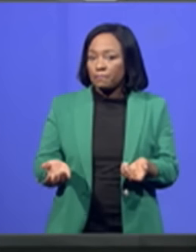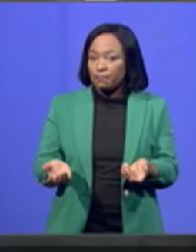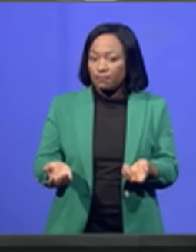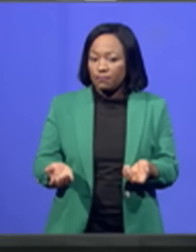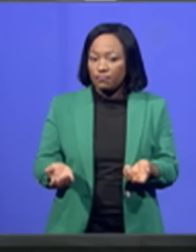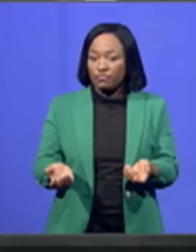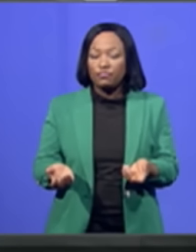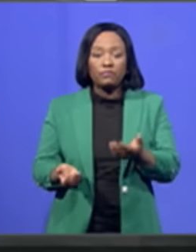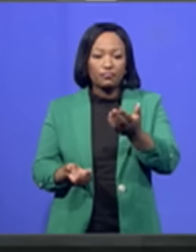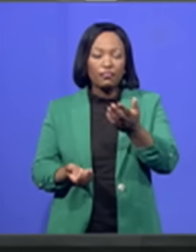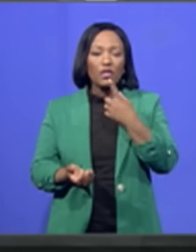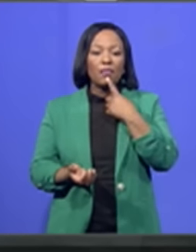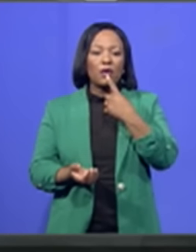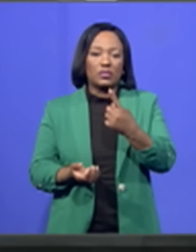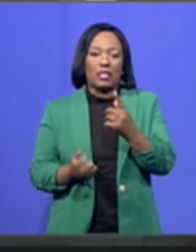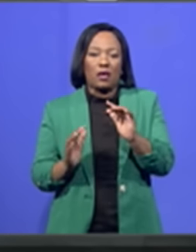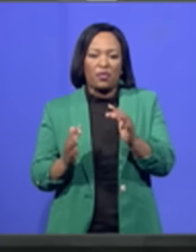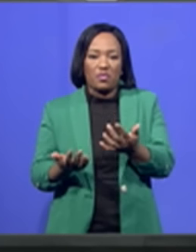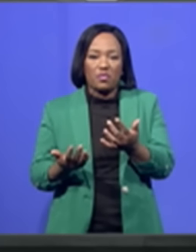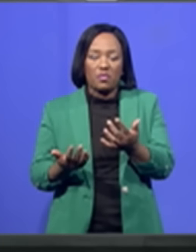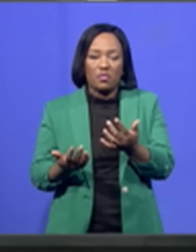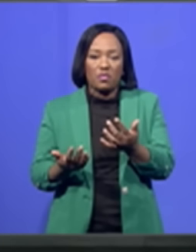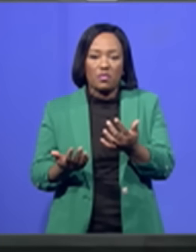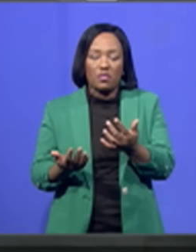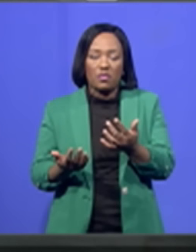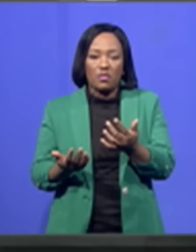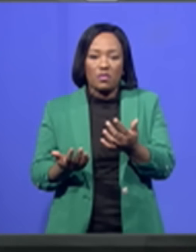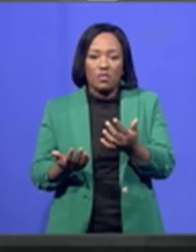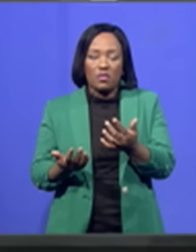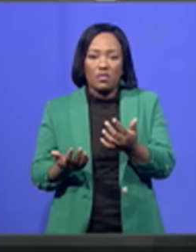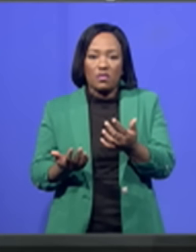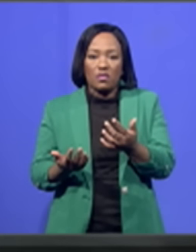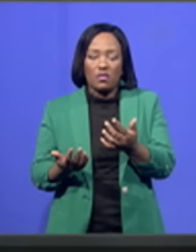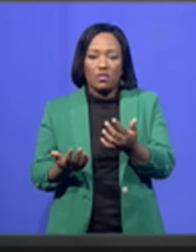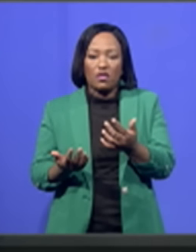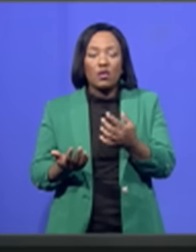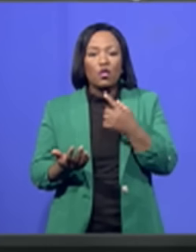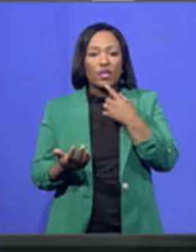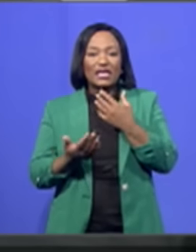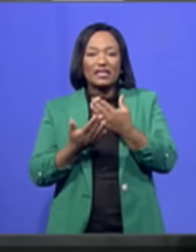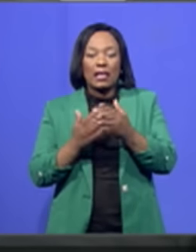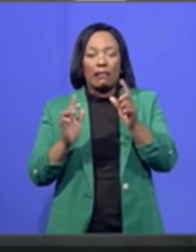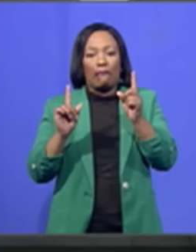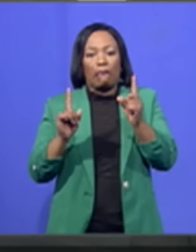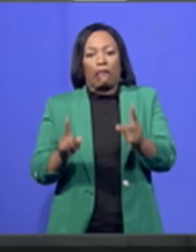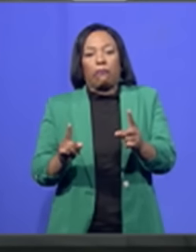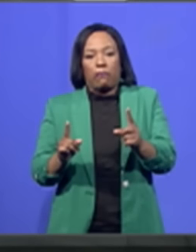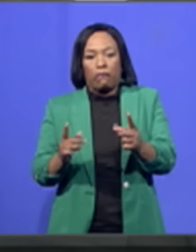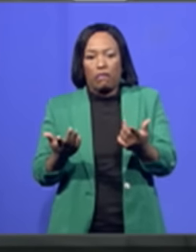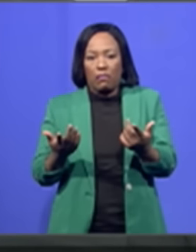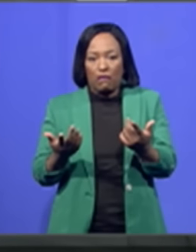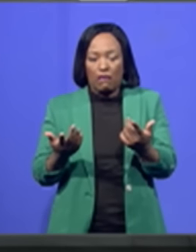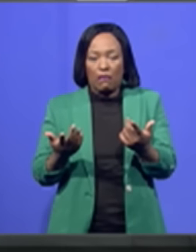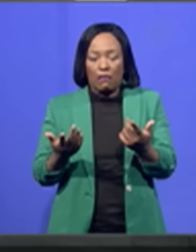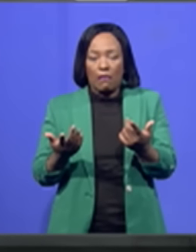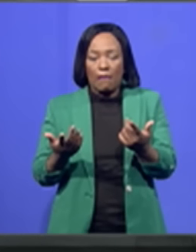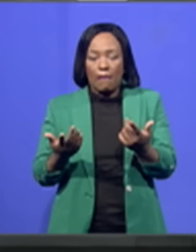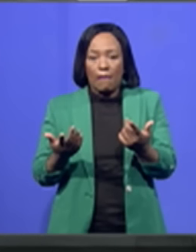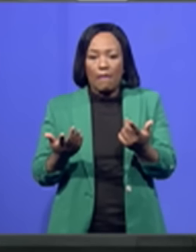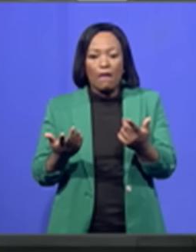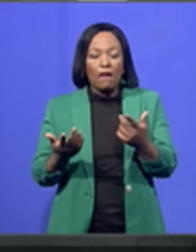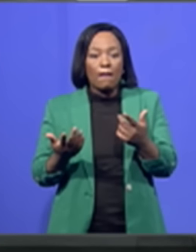I'll put it this way: it's like I'll say we can call it a station order, which